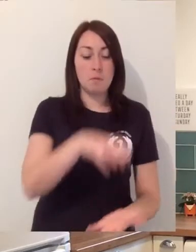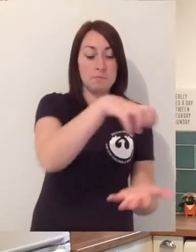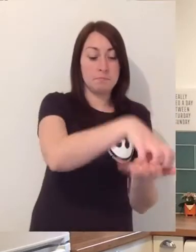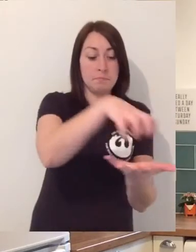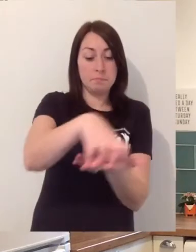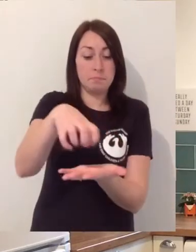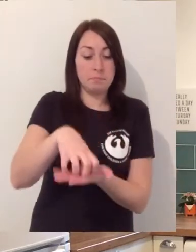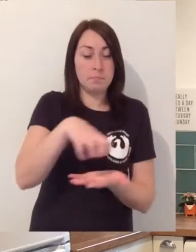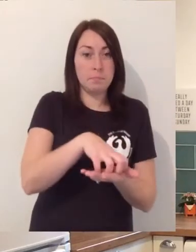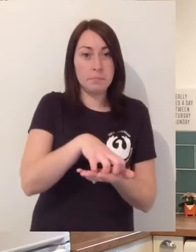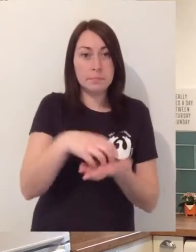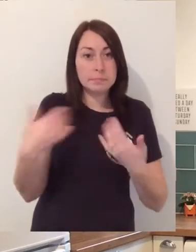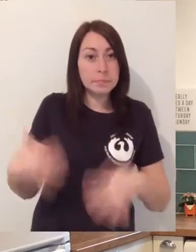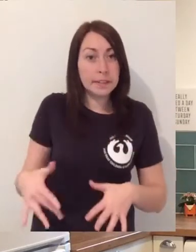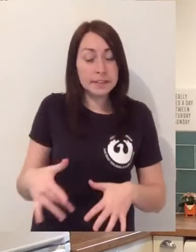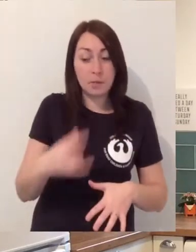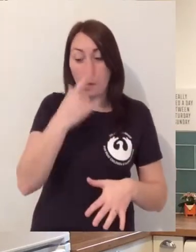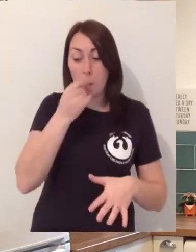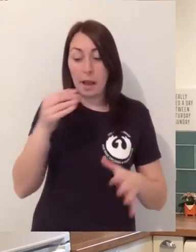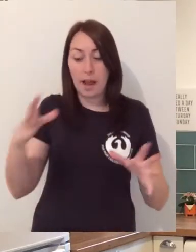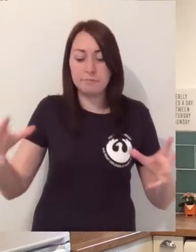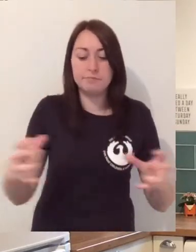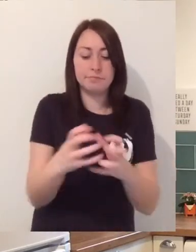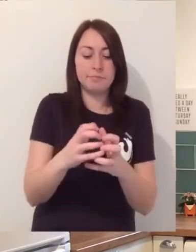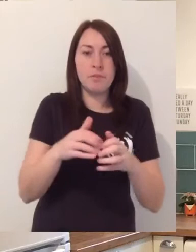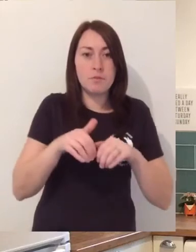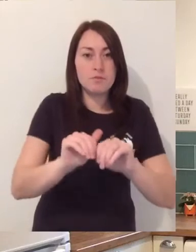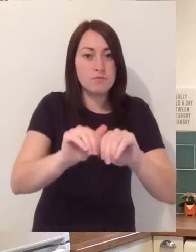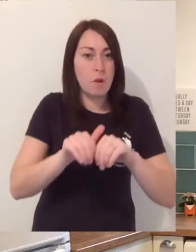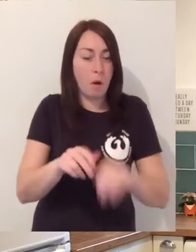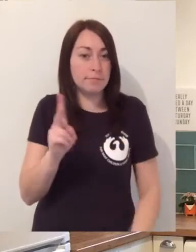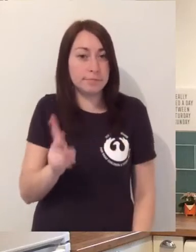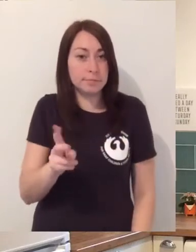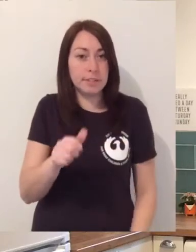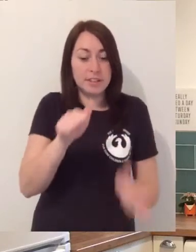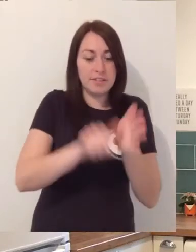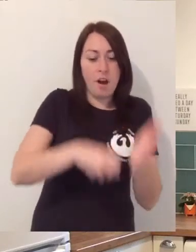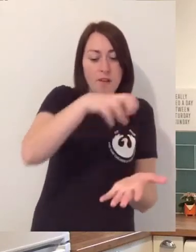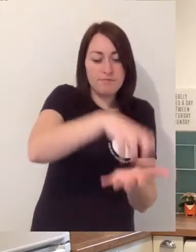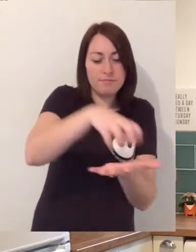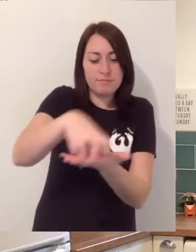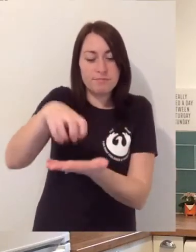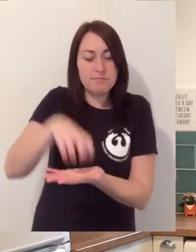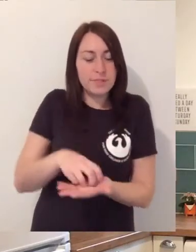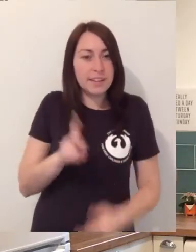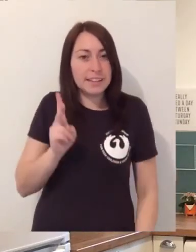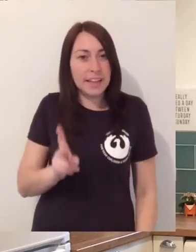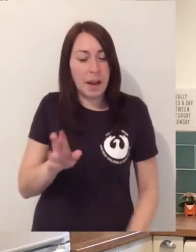Once you've got as many as you can out of that, you can just squish that all together and re-roll it and start again until all your dough has